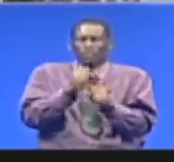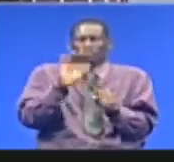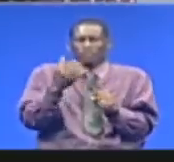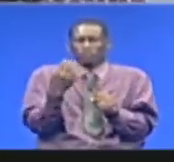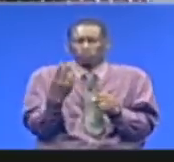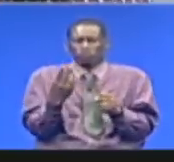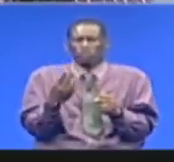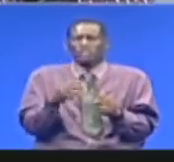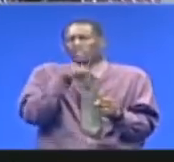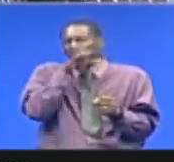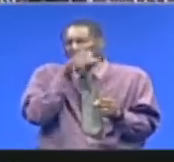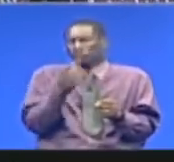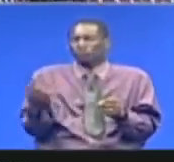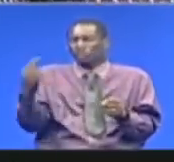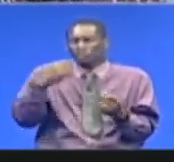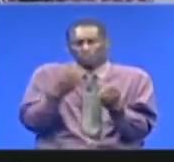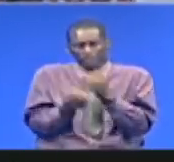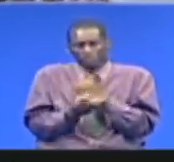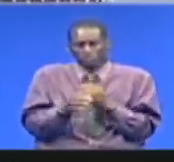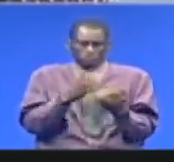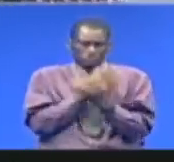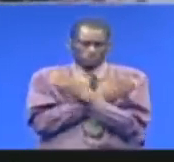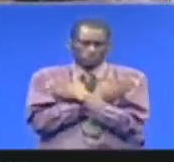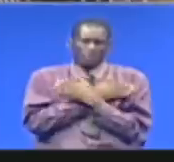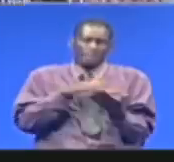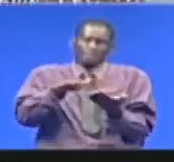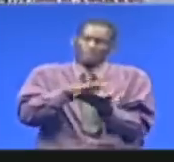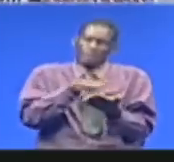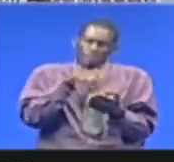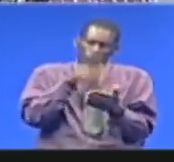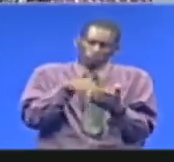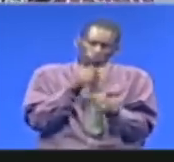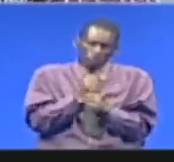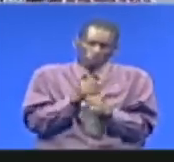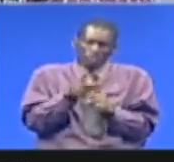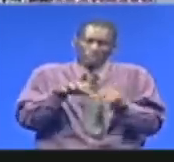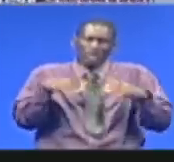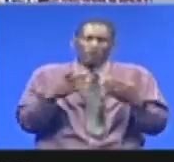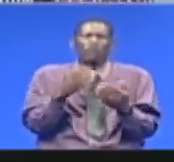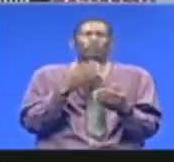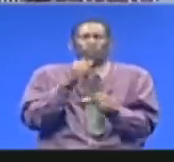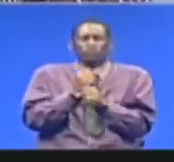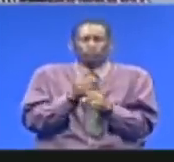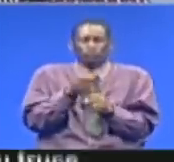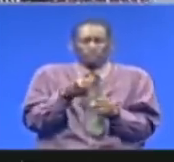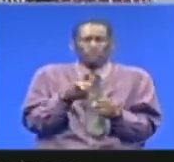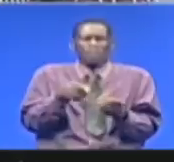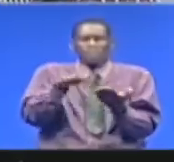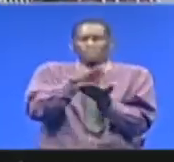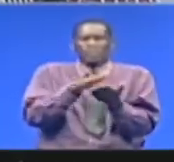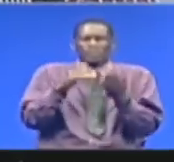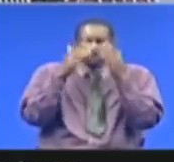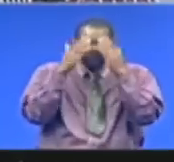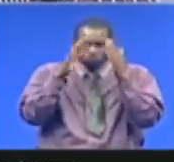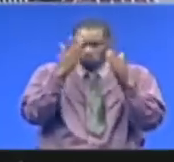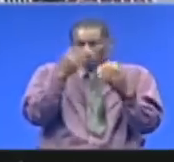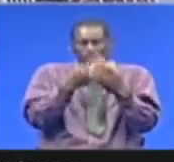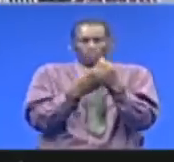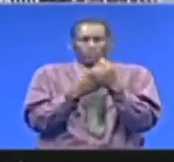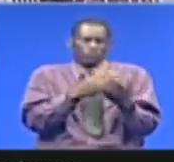to come and explain to his colleagues, basically, this is what we are doing, and this is the way to go. Okay. So basically, I don't see why partners of NASA,